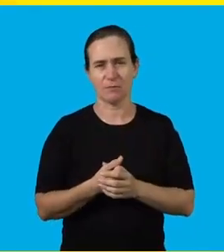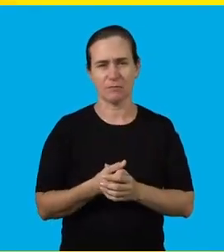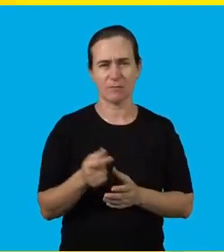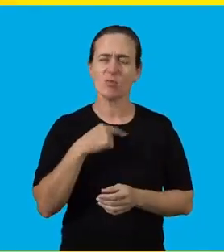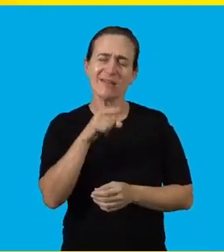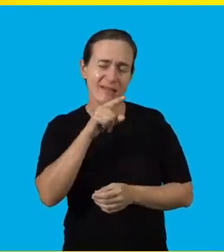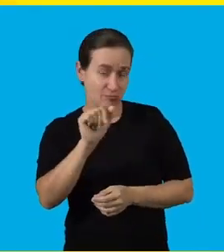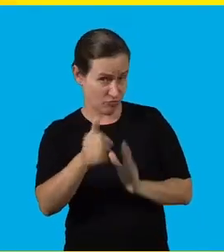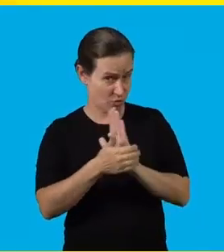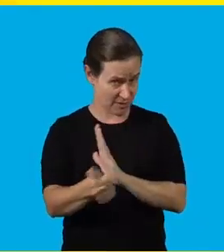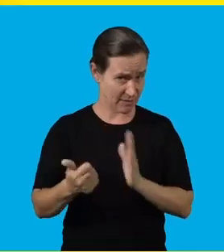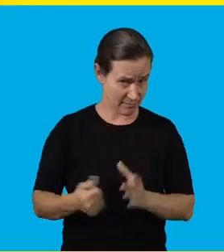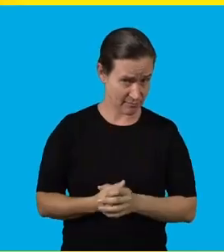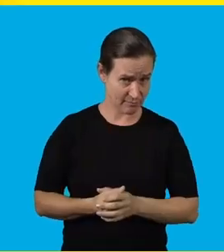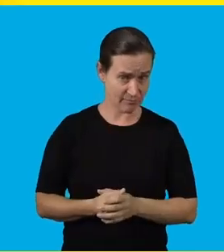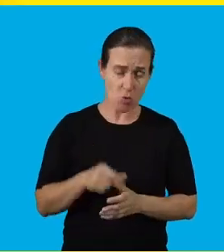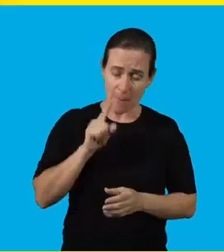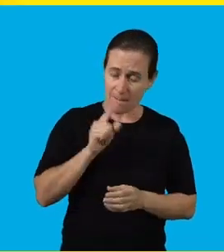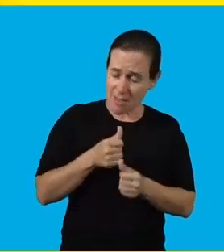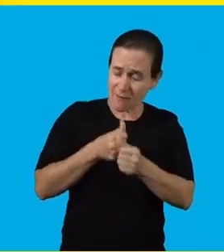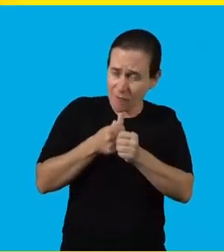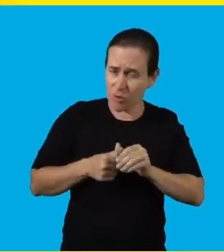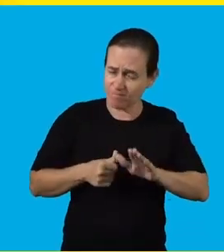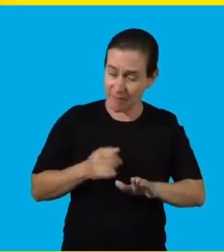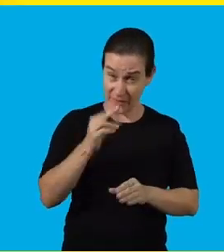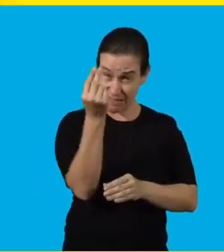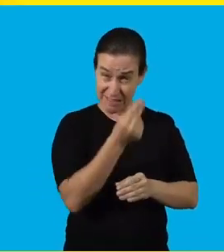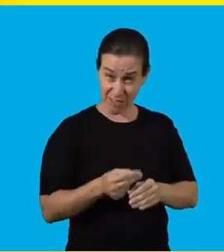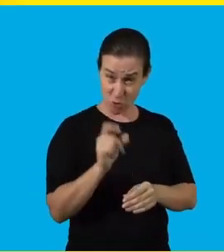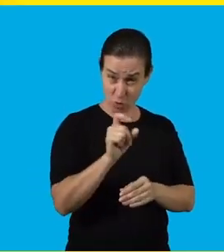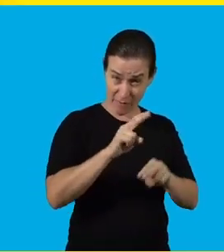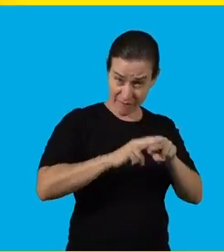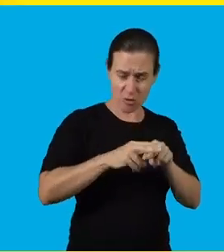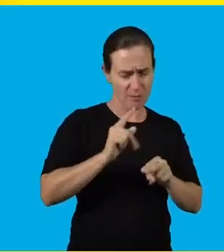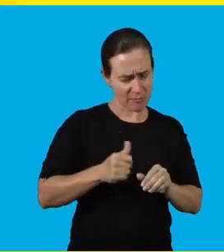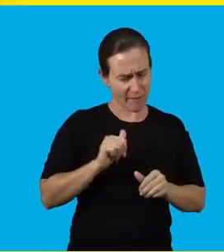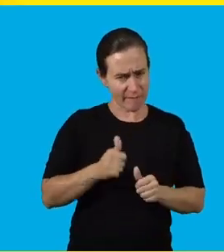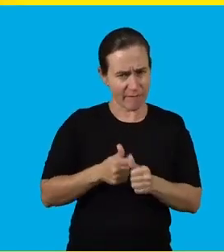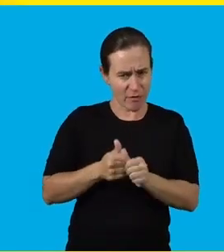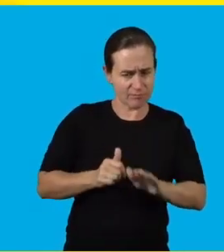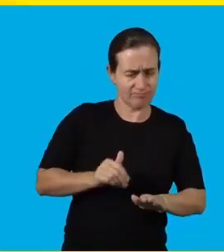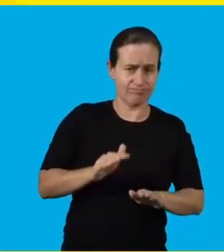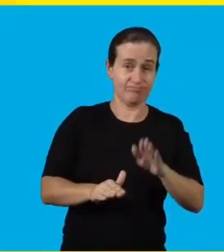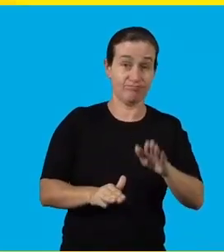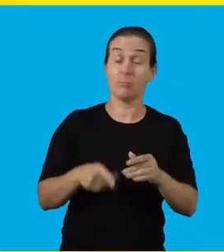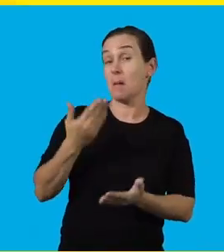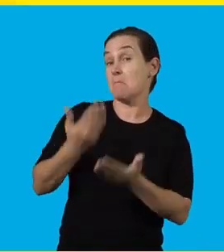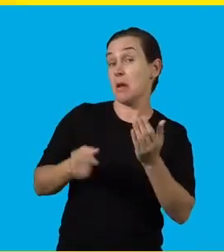going to put your skills to the test. Remember, there's certain steps you need to follow when you sketch a cubic function, but you can also be